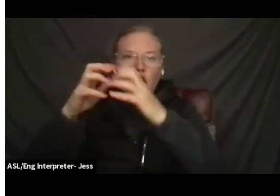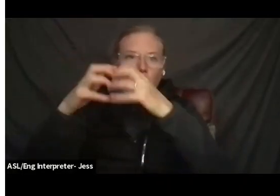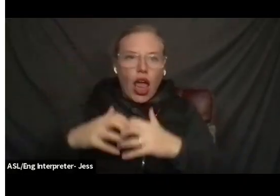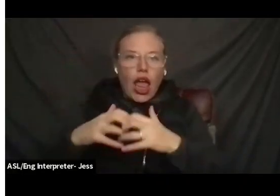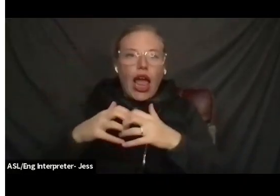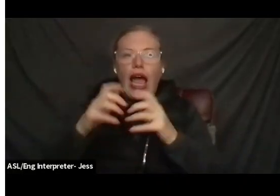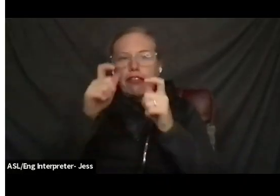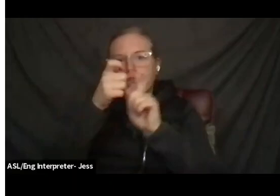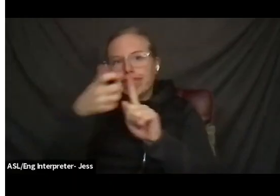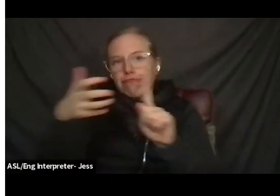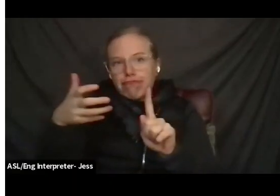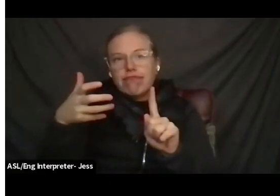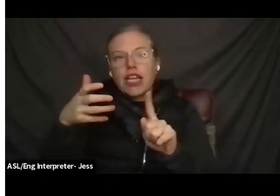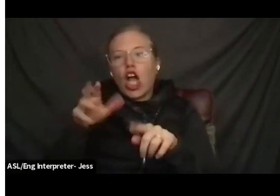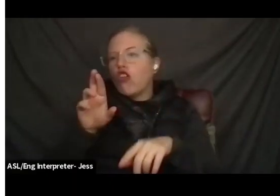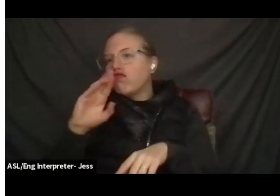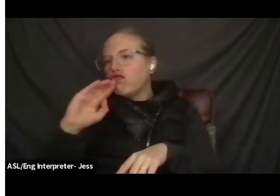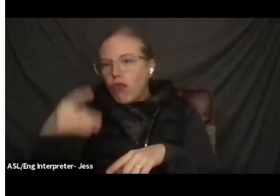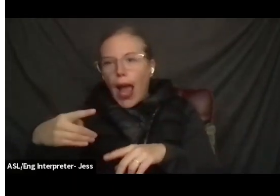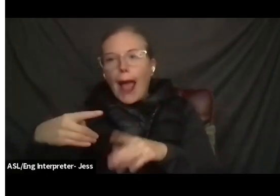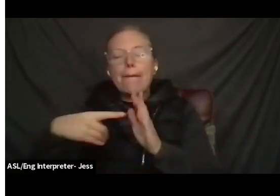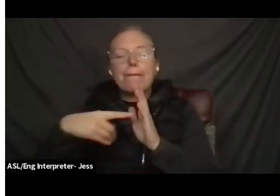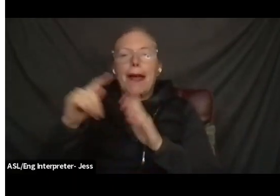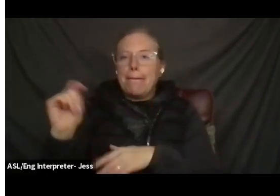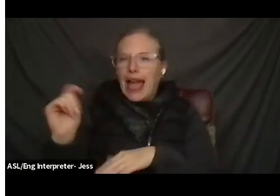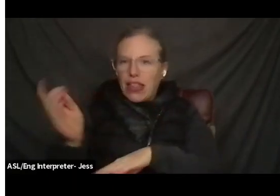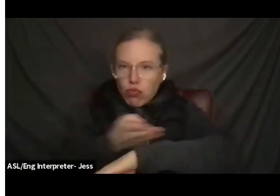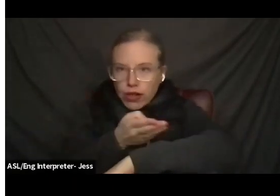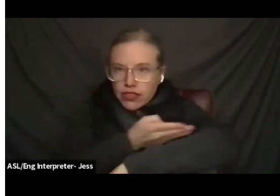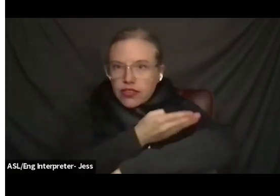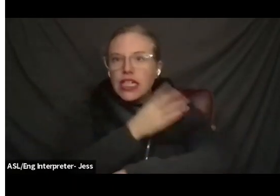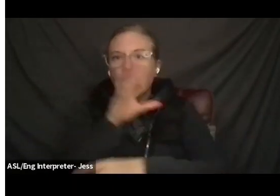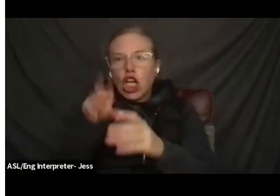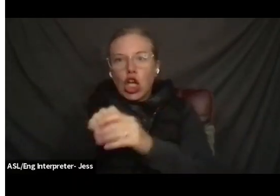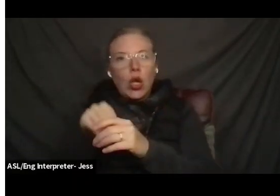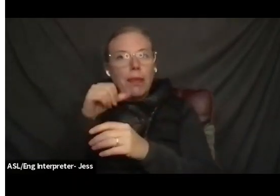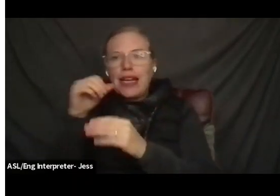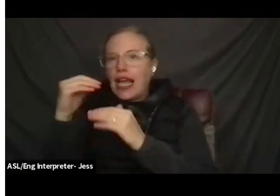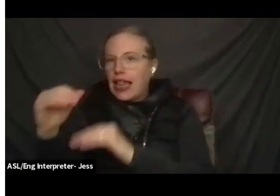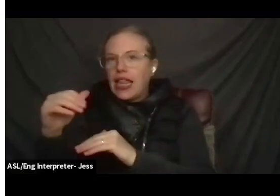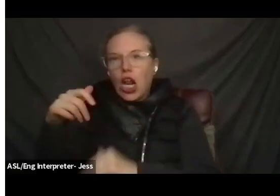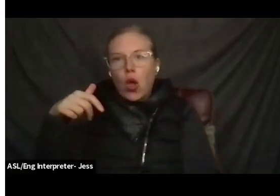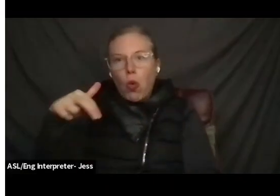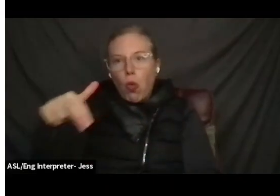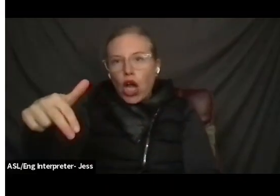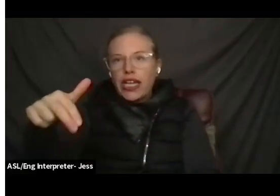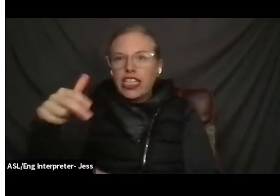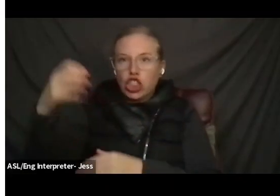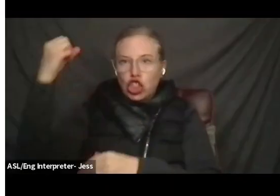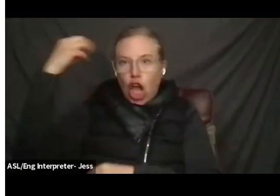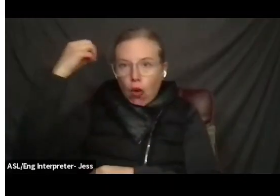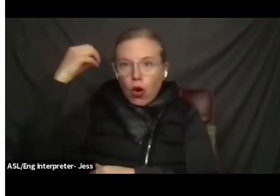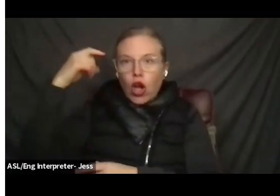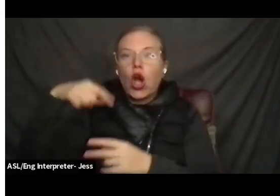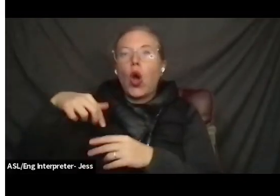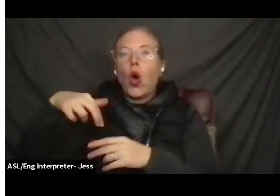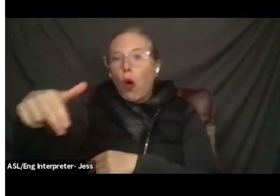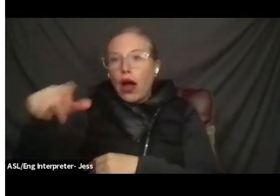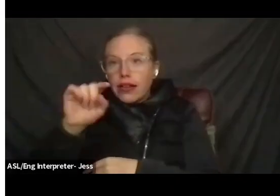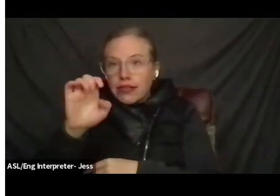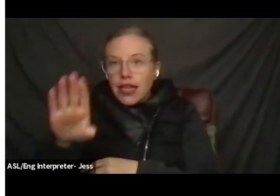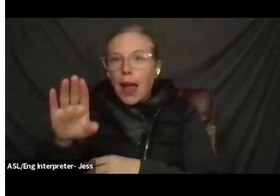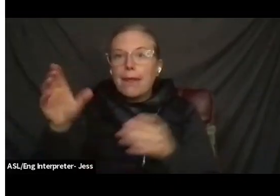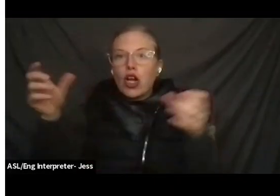of those here: a ramp, bathroom renovation, including but not limited to a walk-in shower, walk-in tub, grab